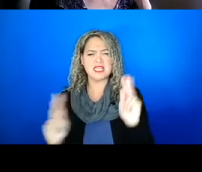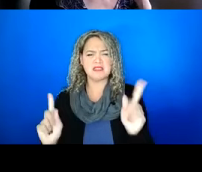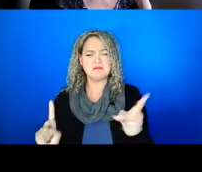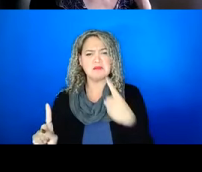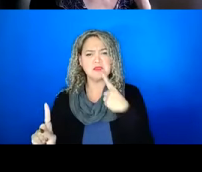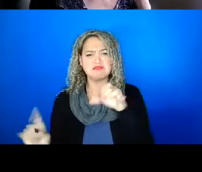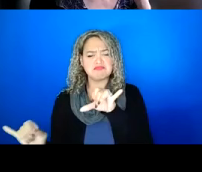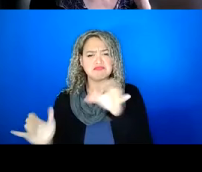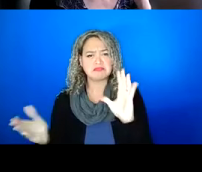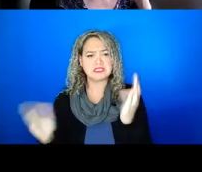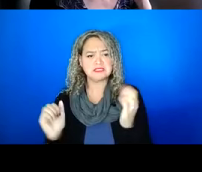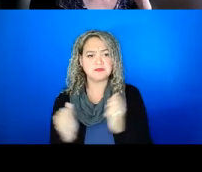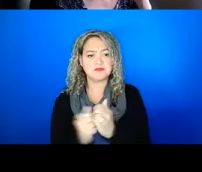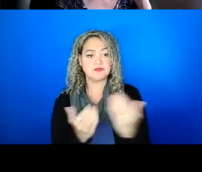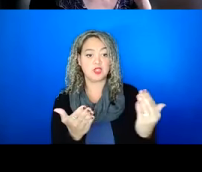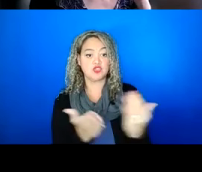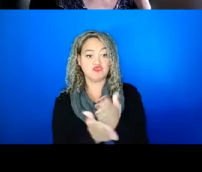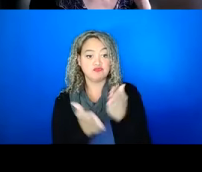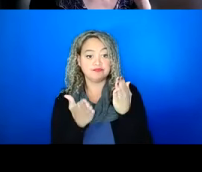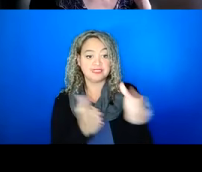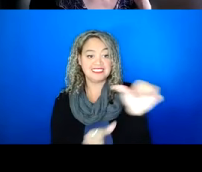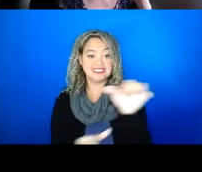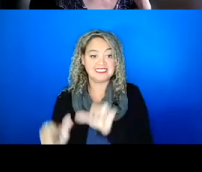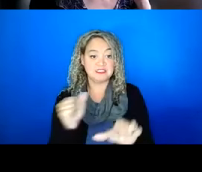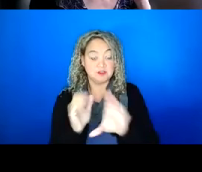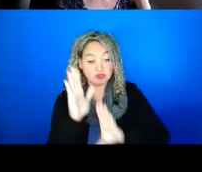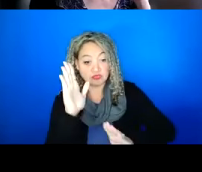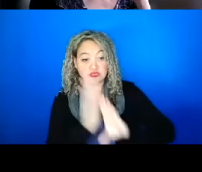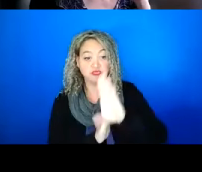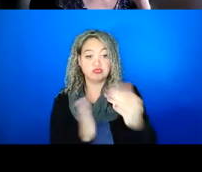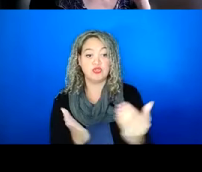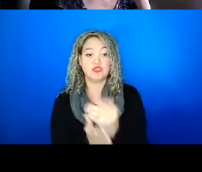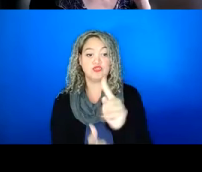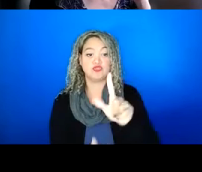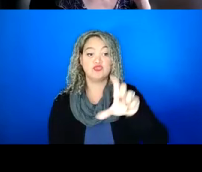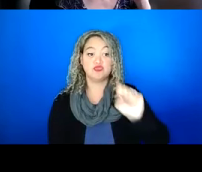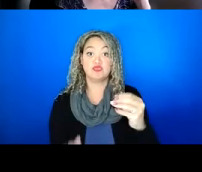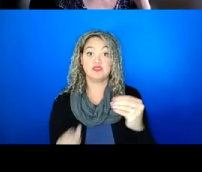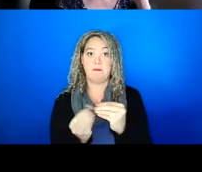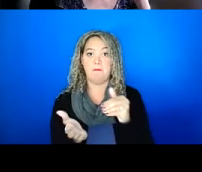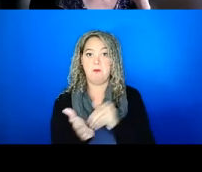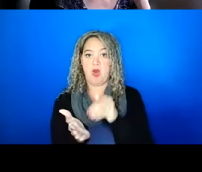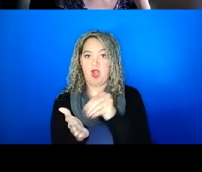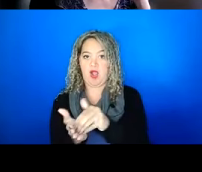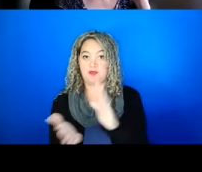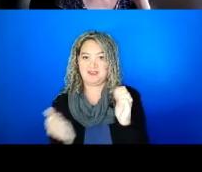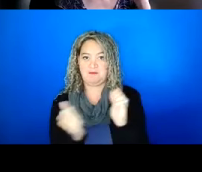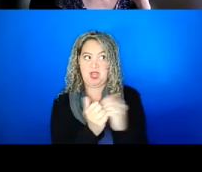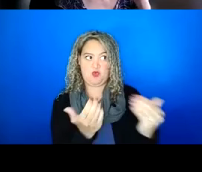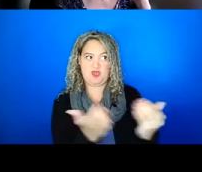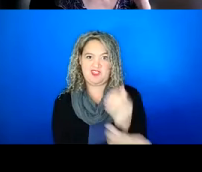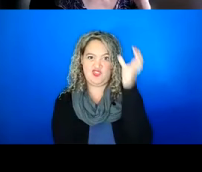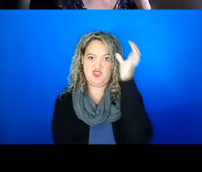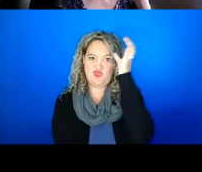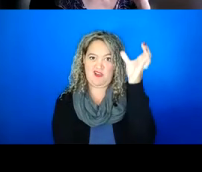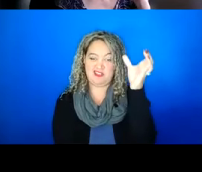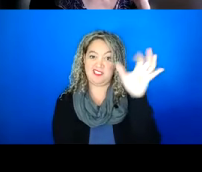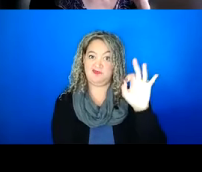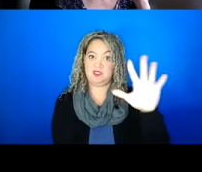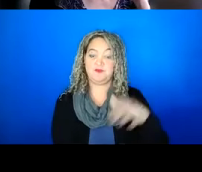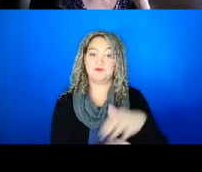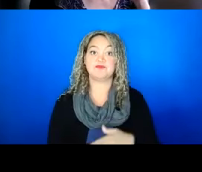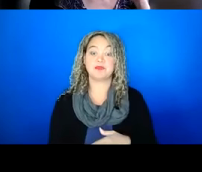New directions in science are launched by new tools much more often than by new concepts. By the way, I just learned